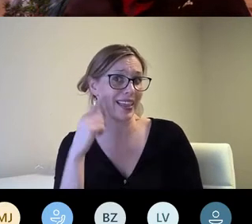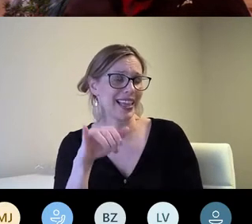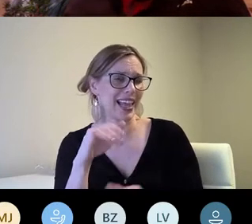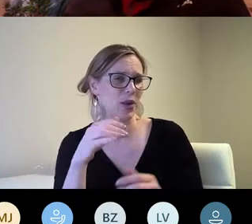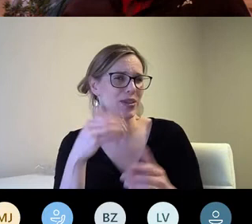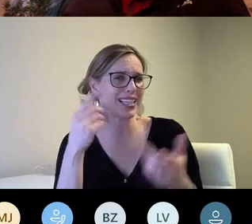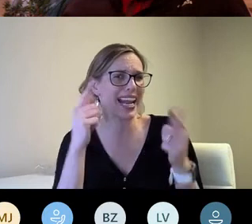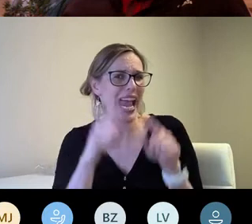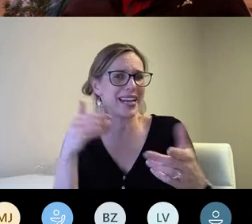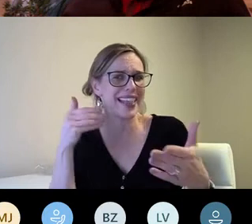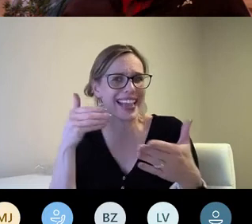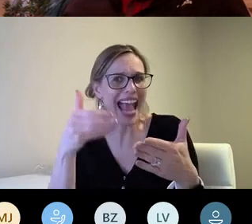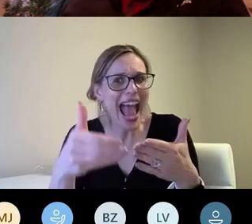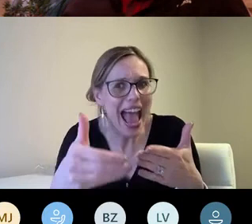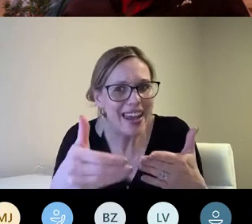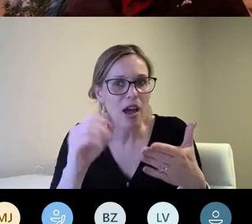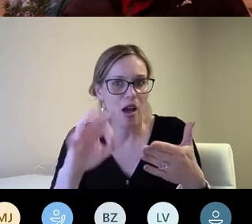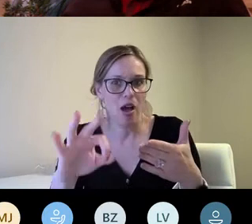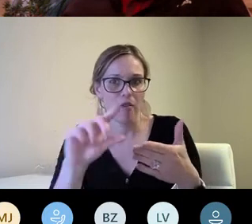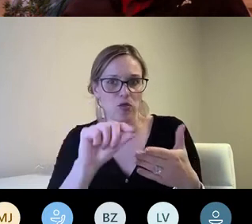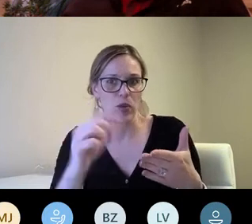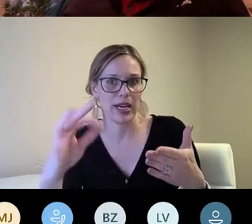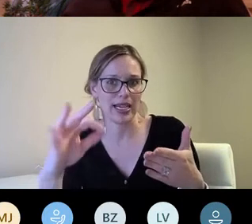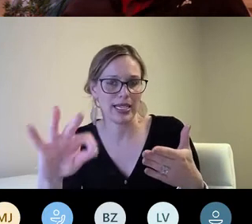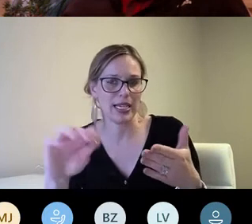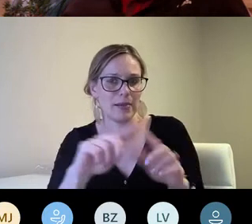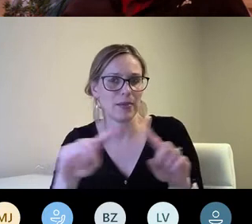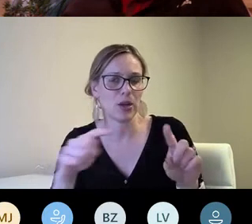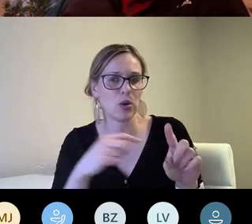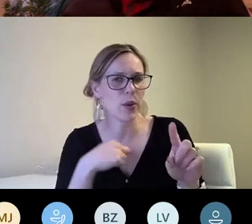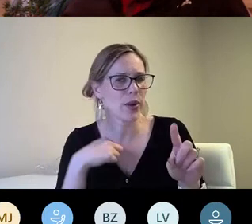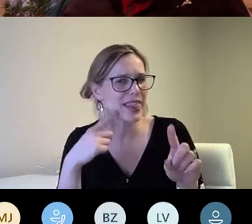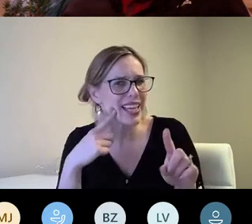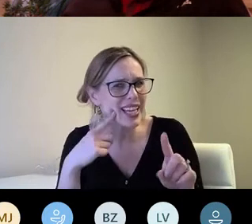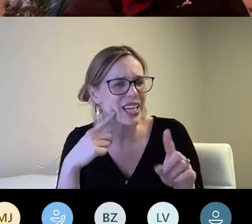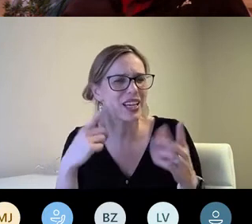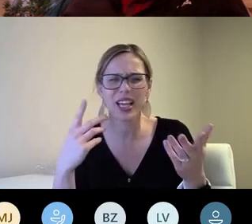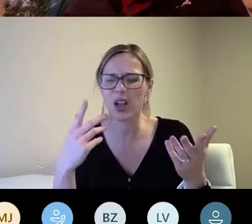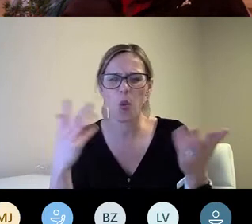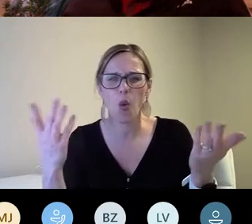and I was, is it more there was lack of a